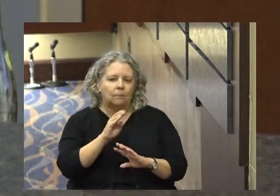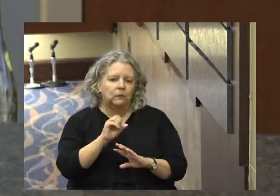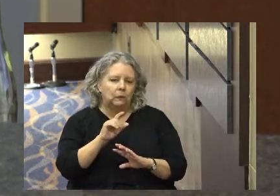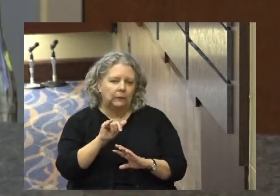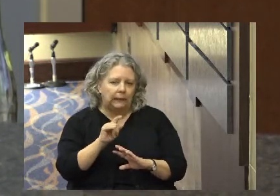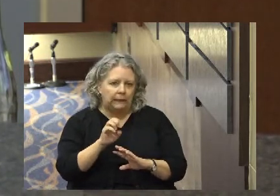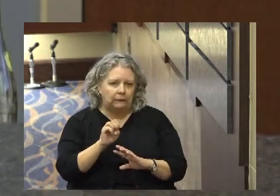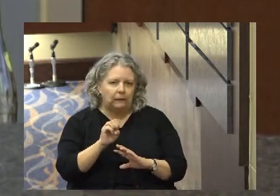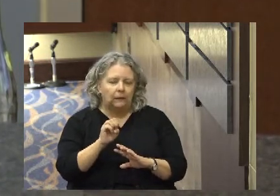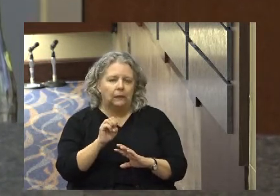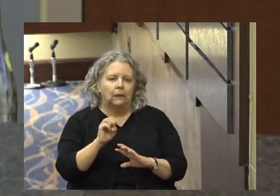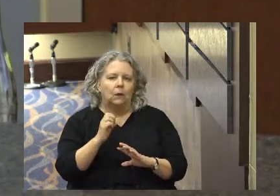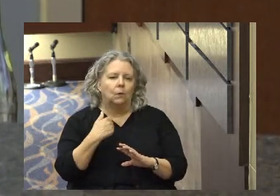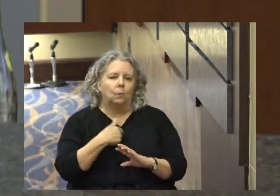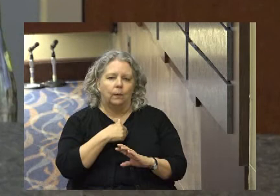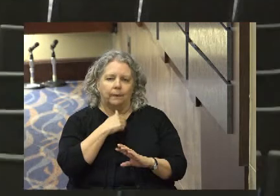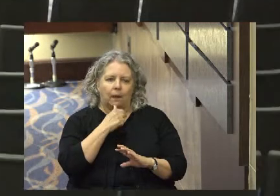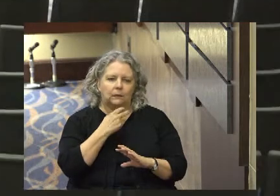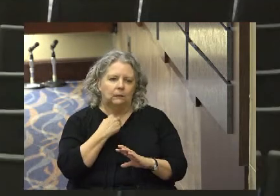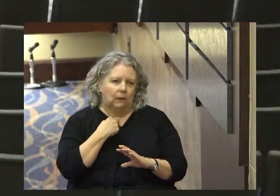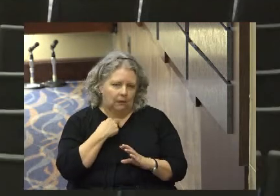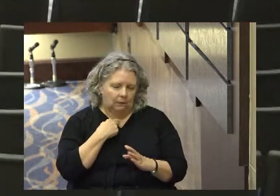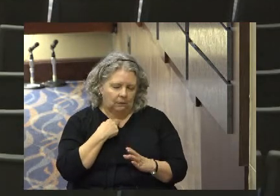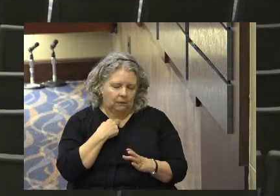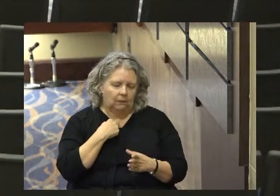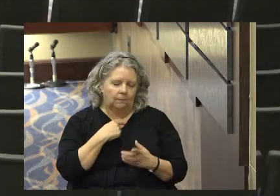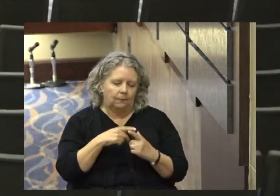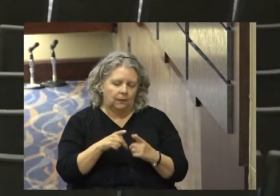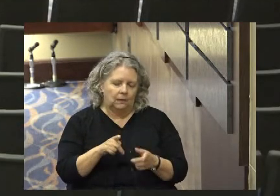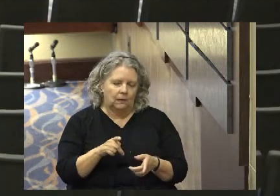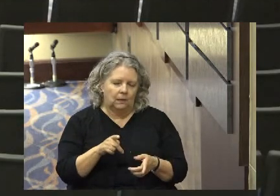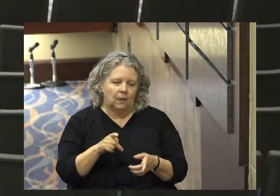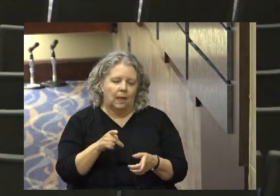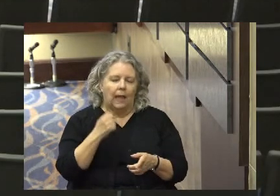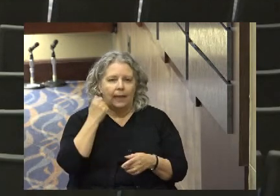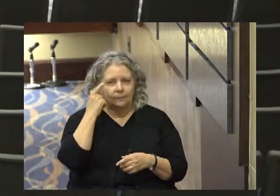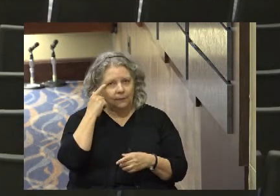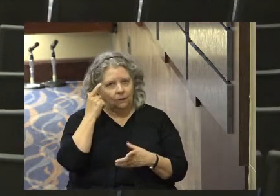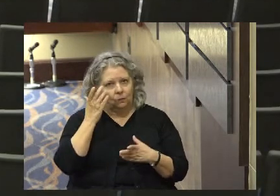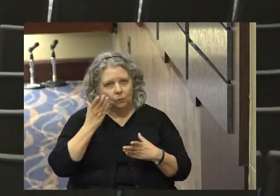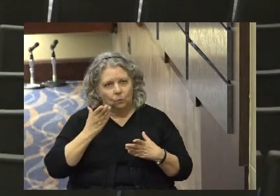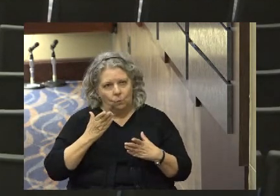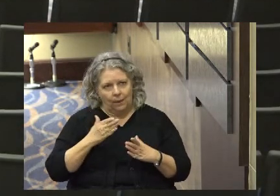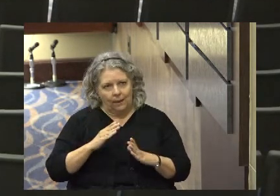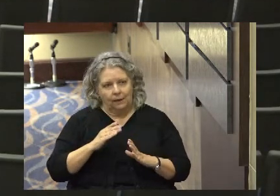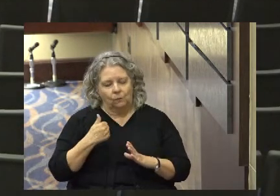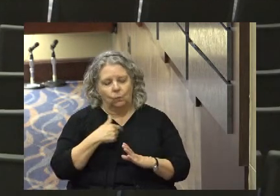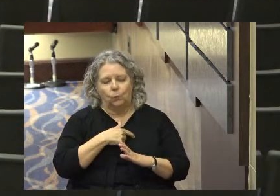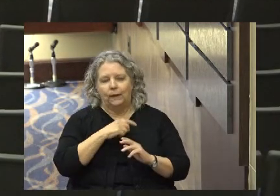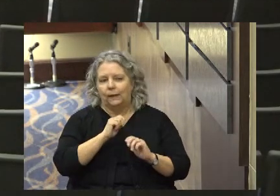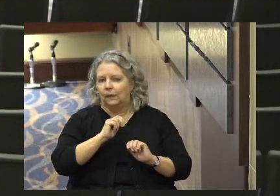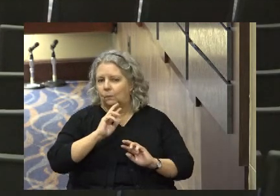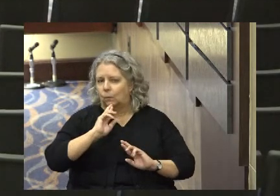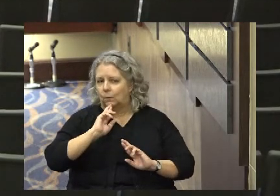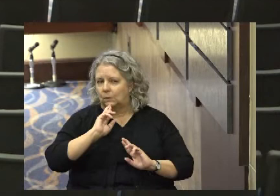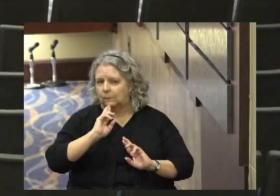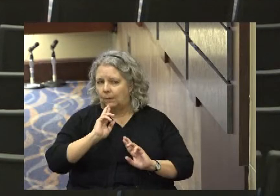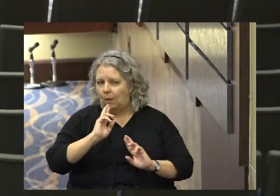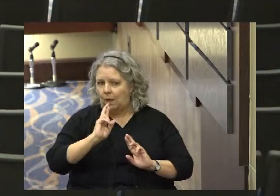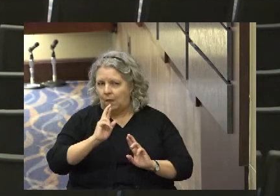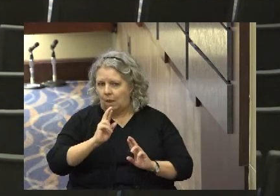mean? But again, I think the way we can respond as a city